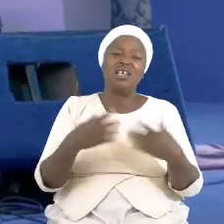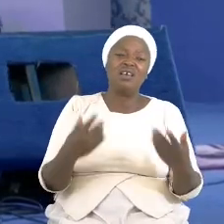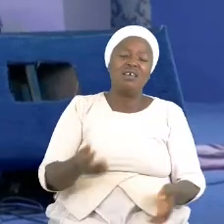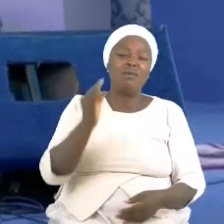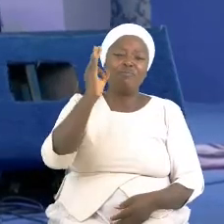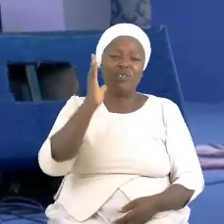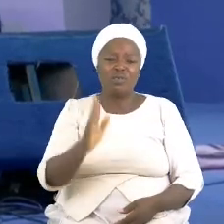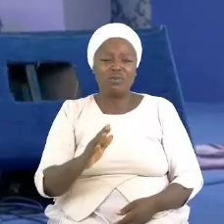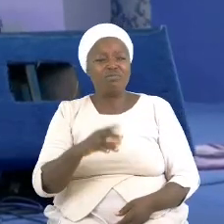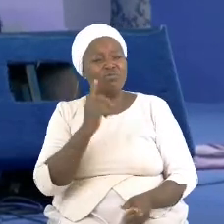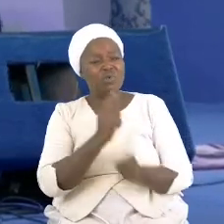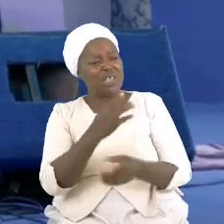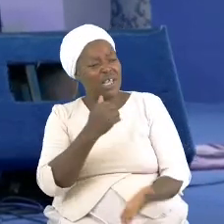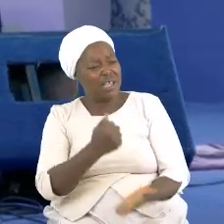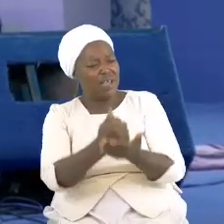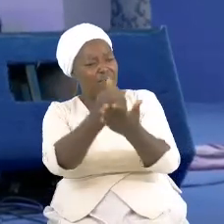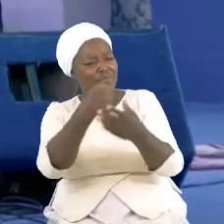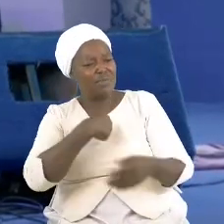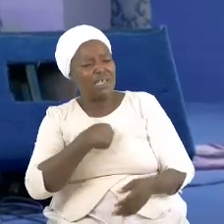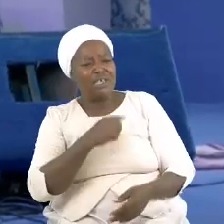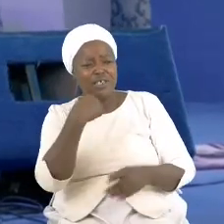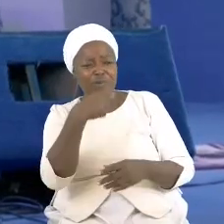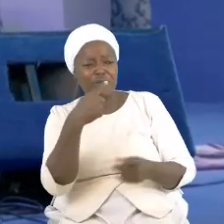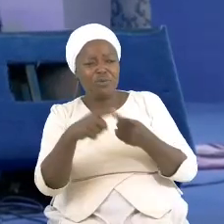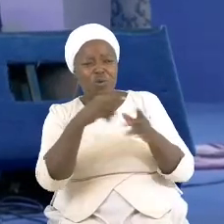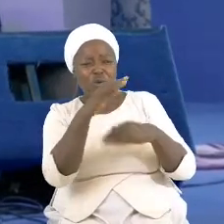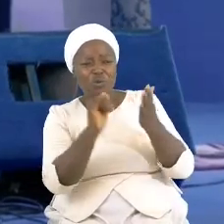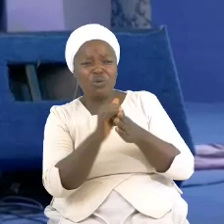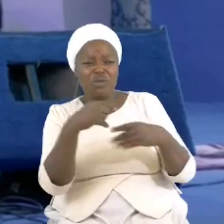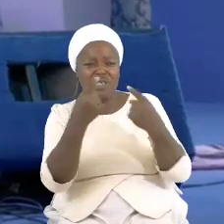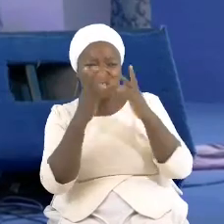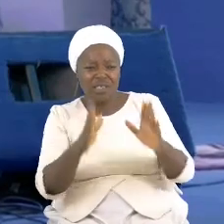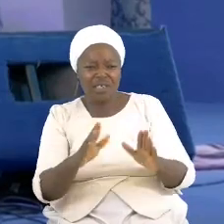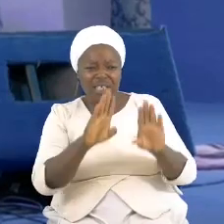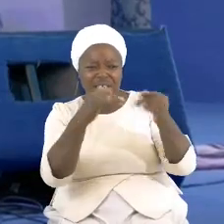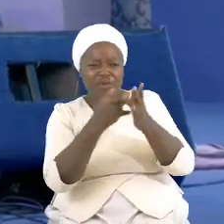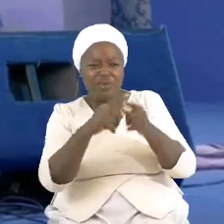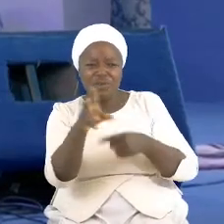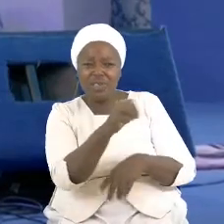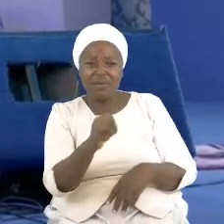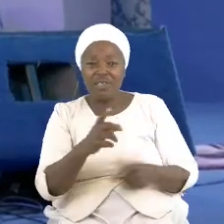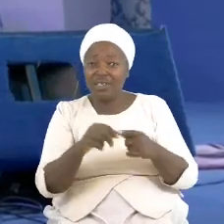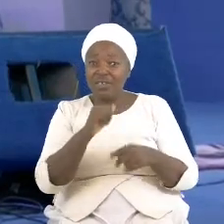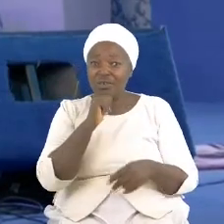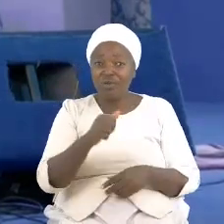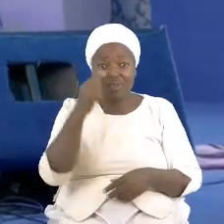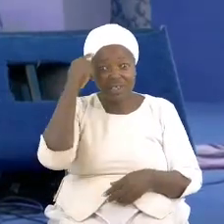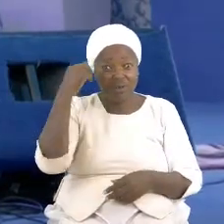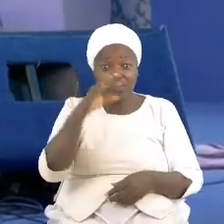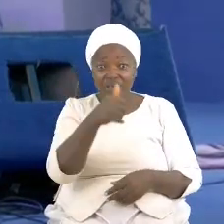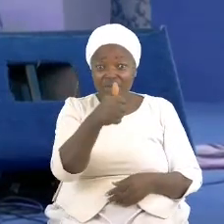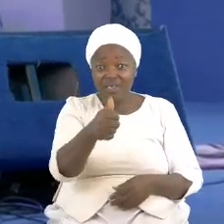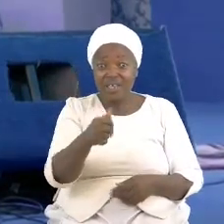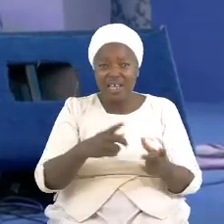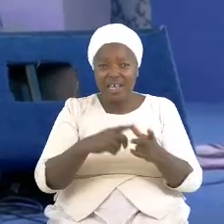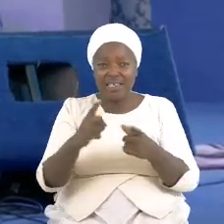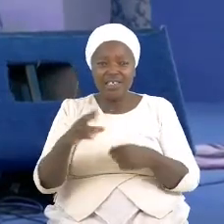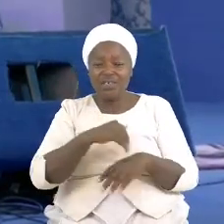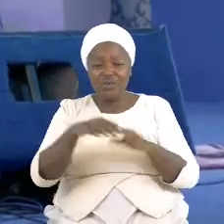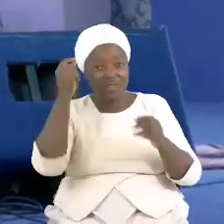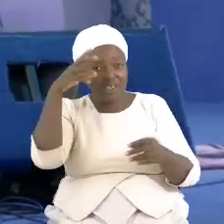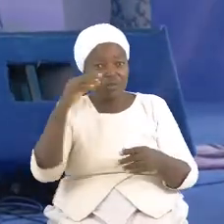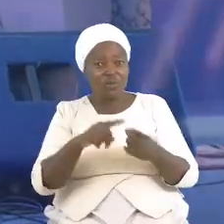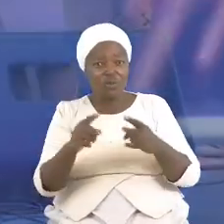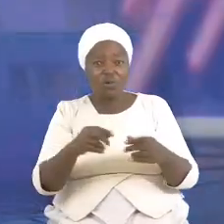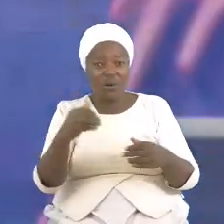sinners, give it to them. And then make an altar call. They don't think they have anything to get, anything to